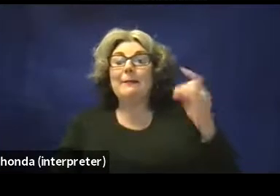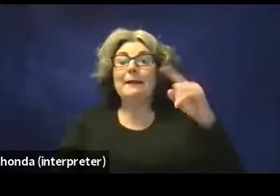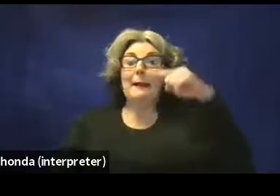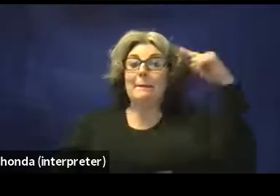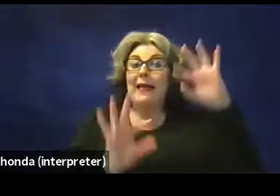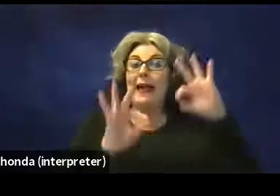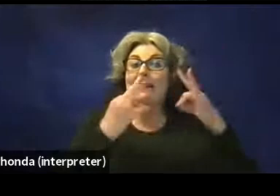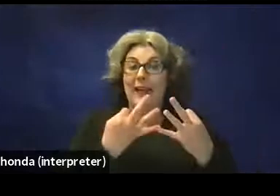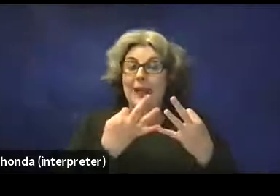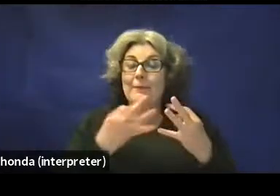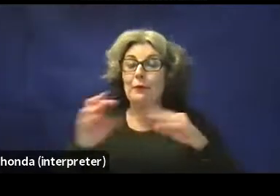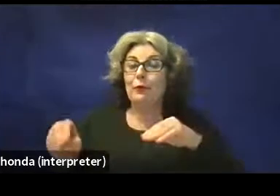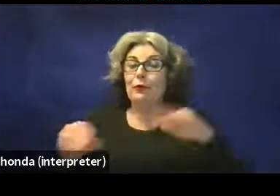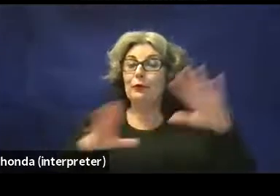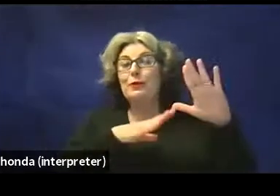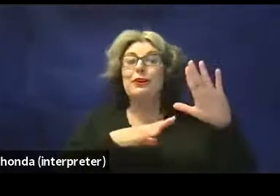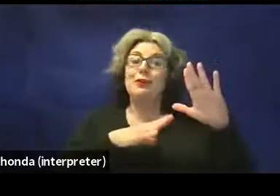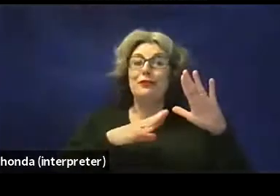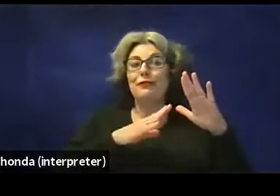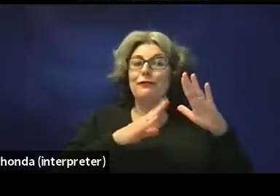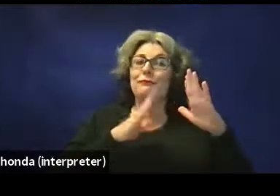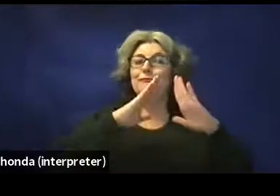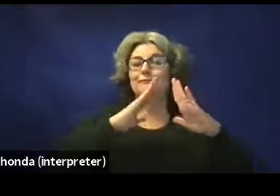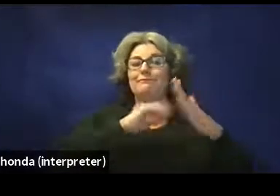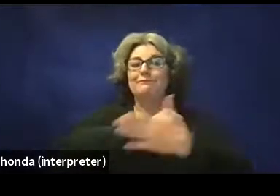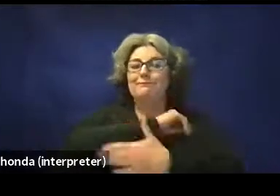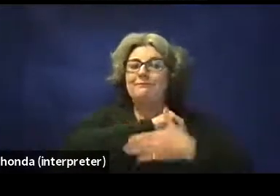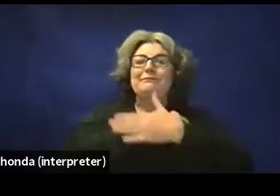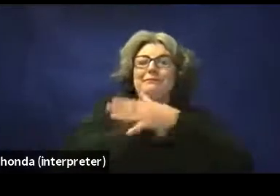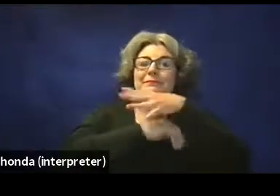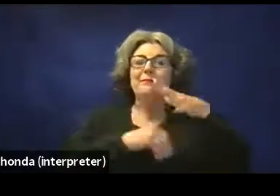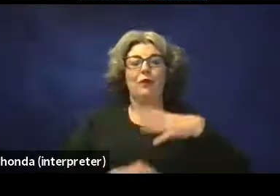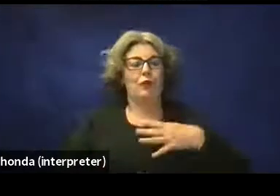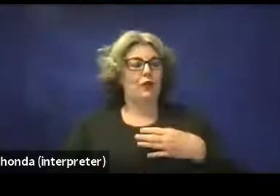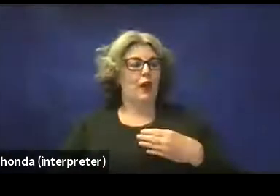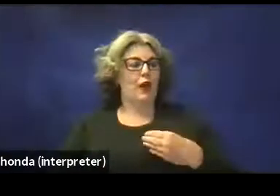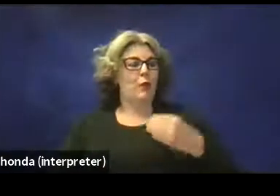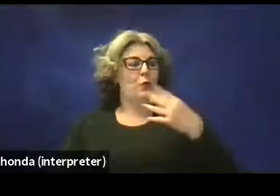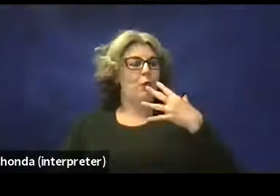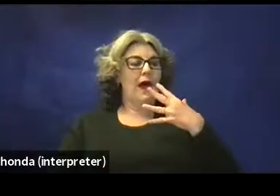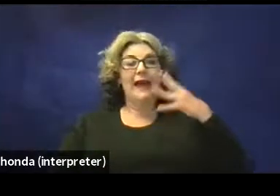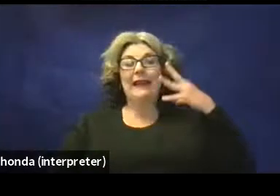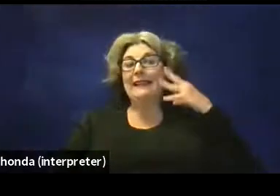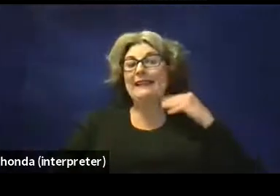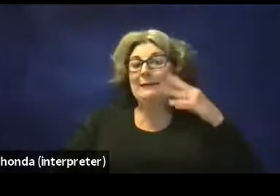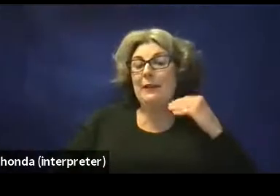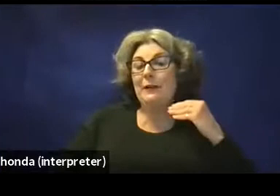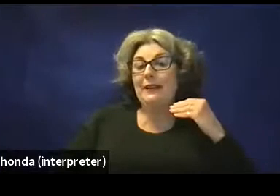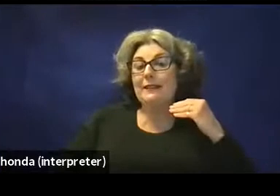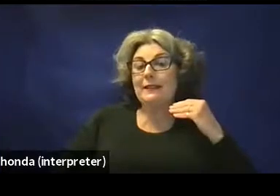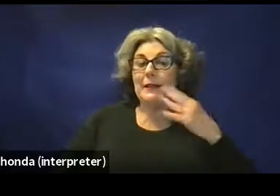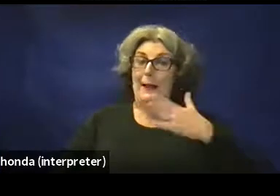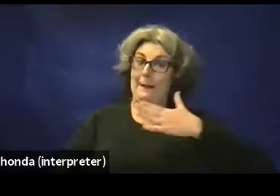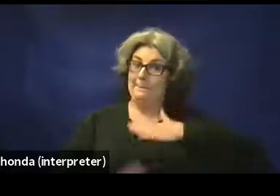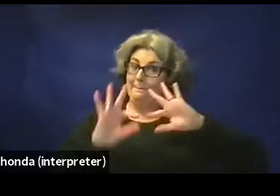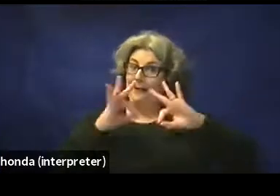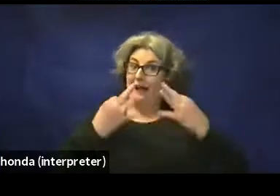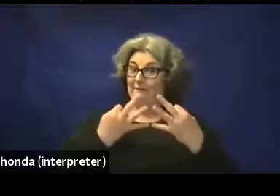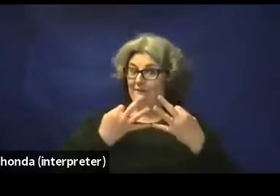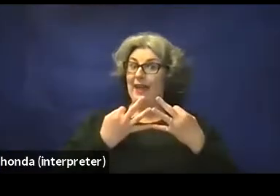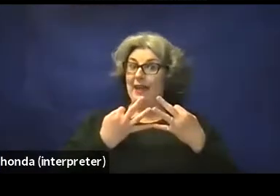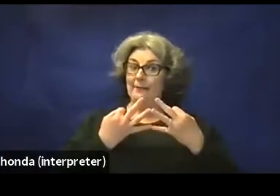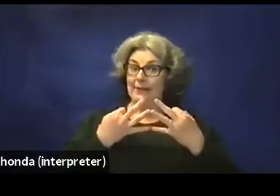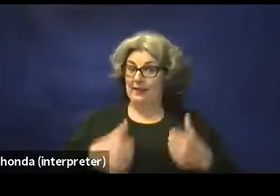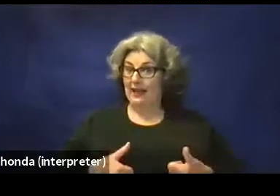families wanted to move to the suburbs for a white experience, because my family was the family